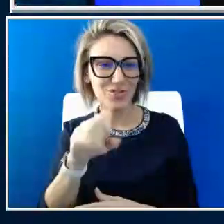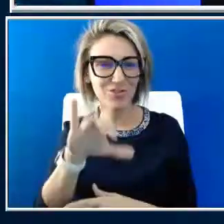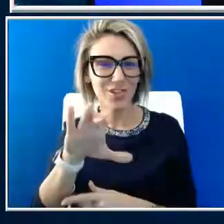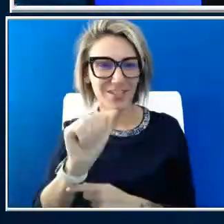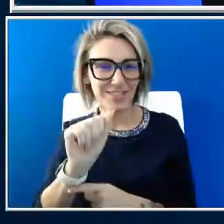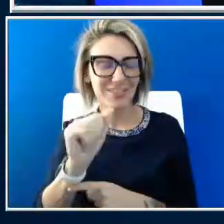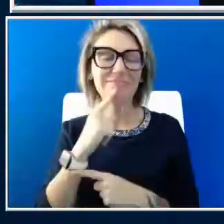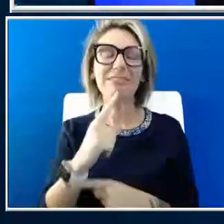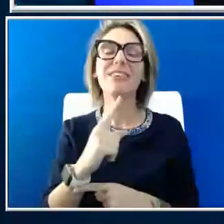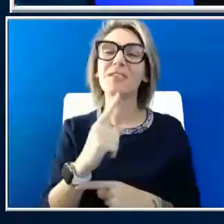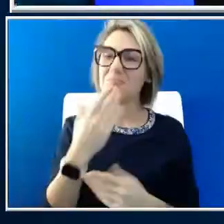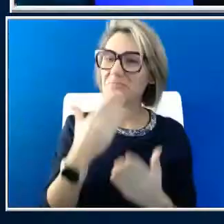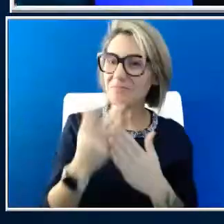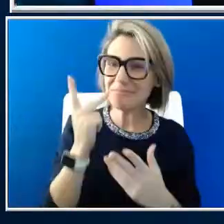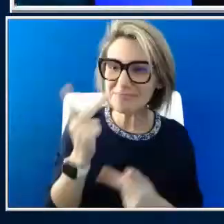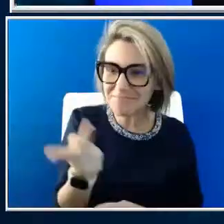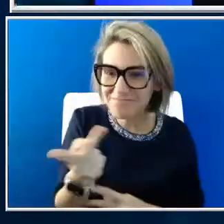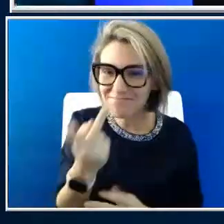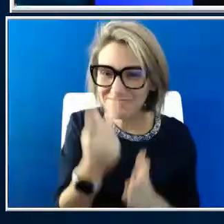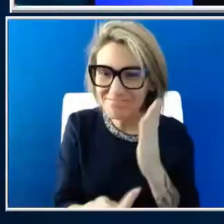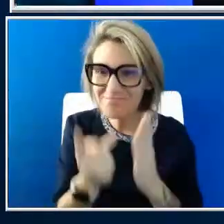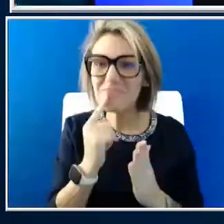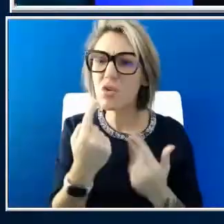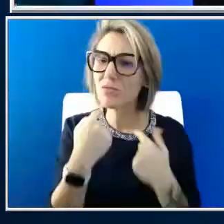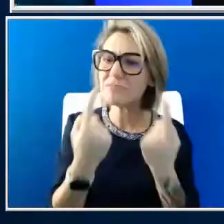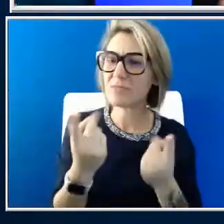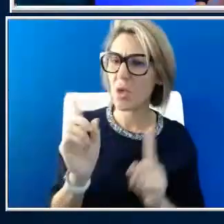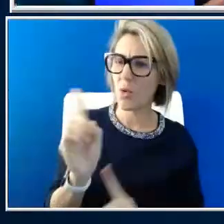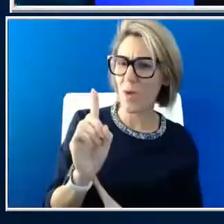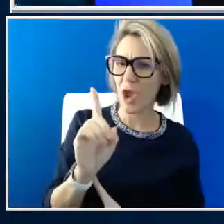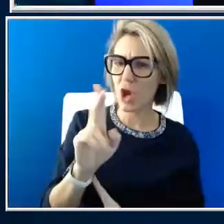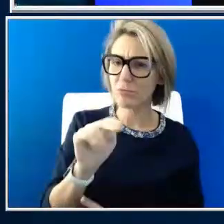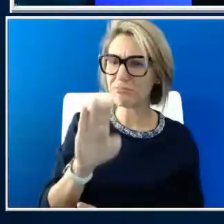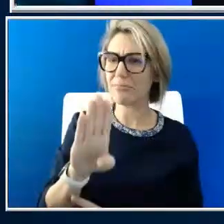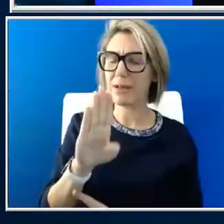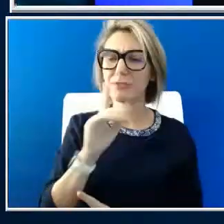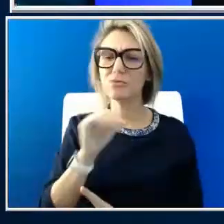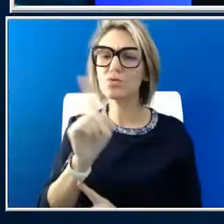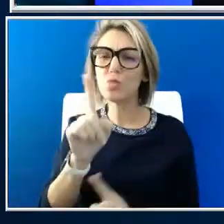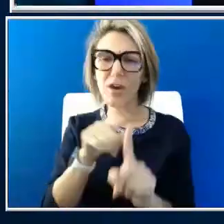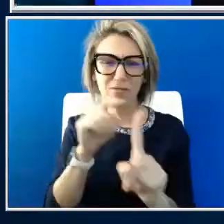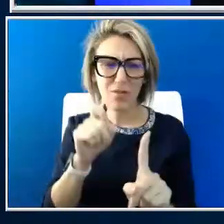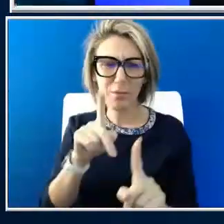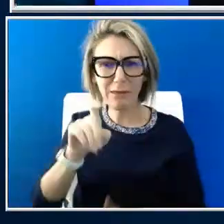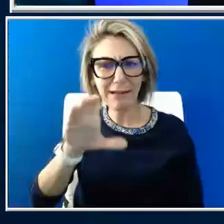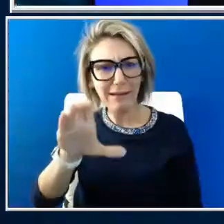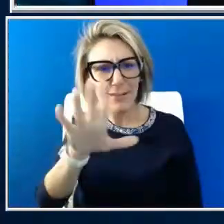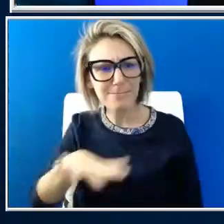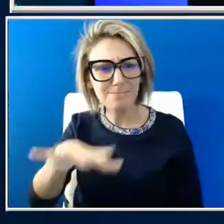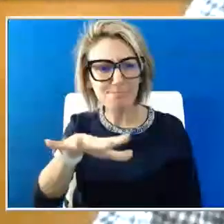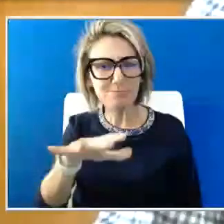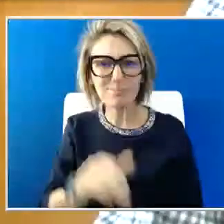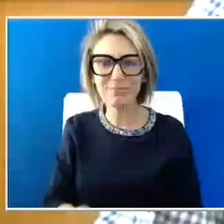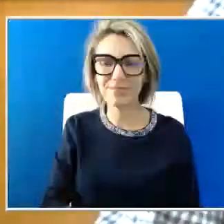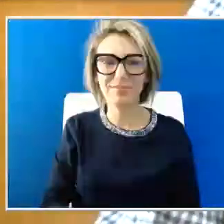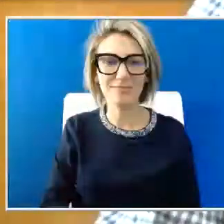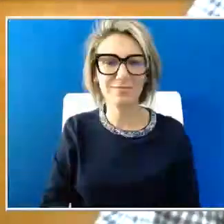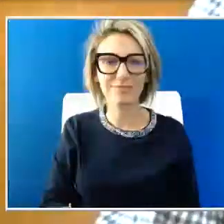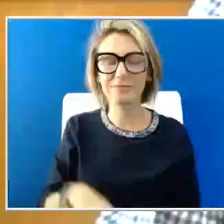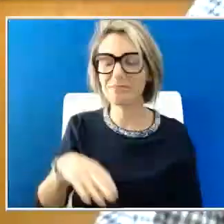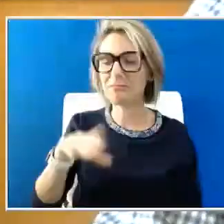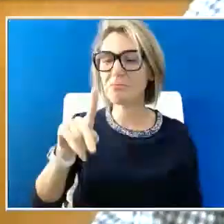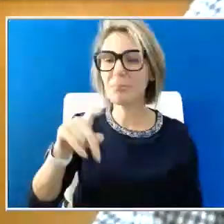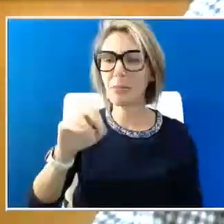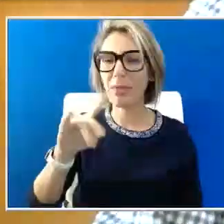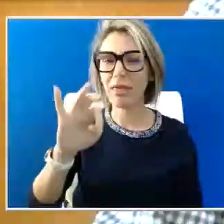both. So tell us where in Nebraska you are and how far proximity are you from Kansas City? We're in Papillion,